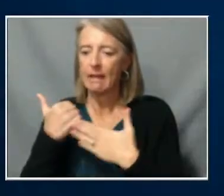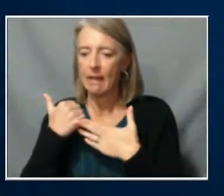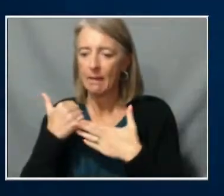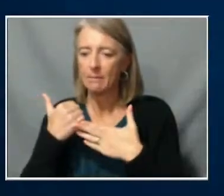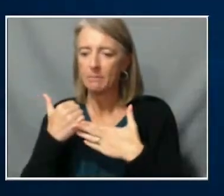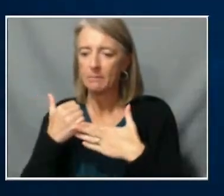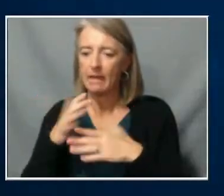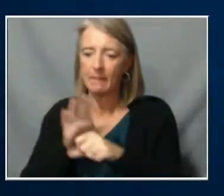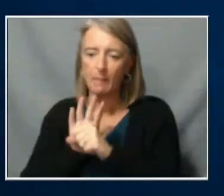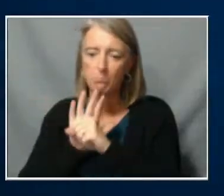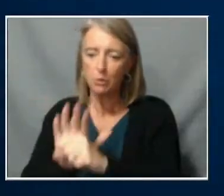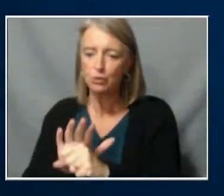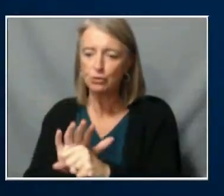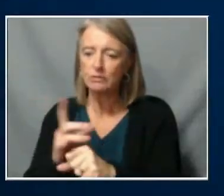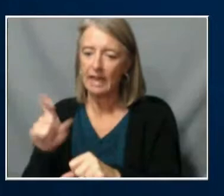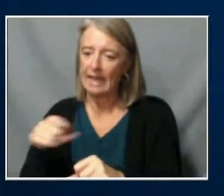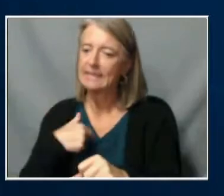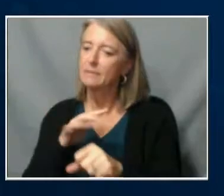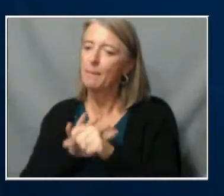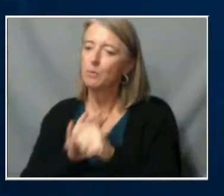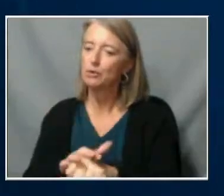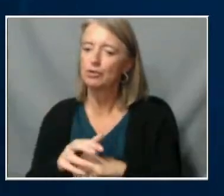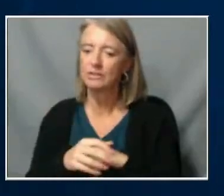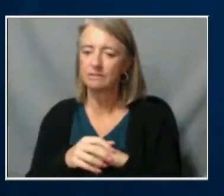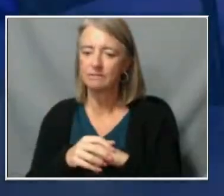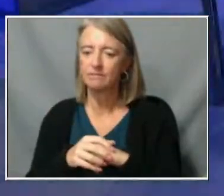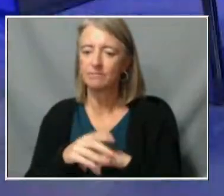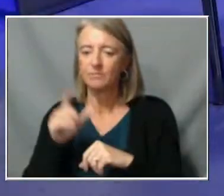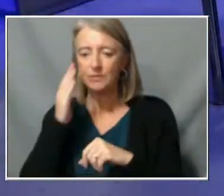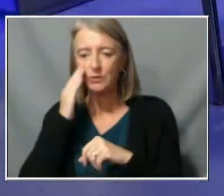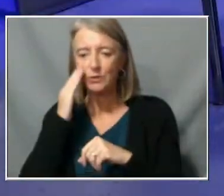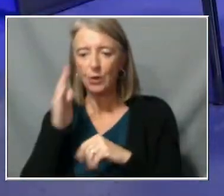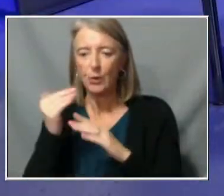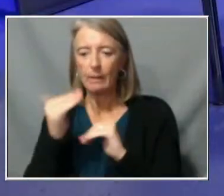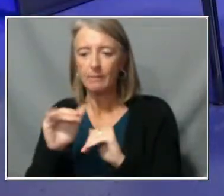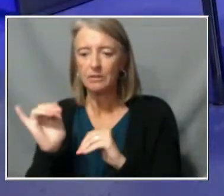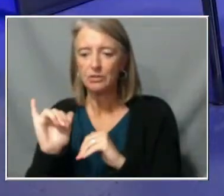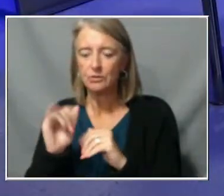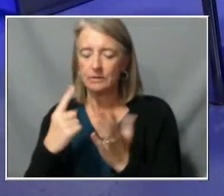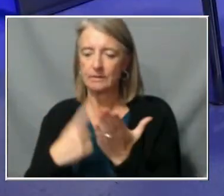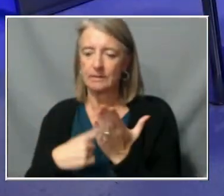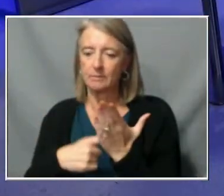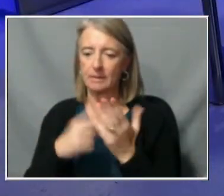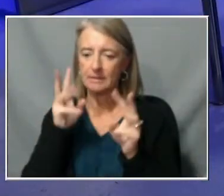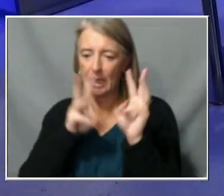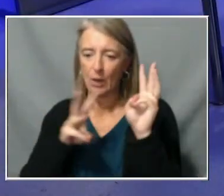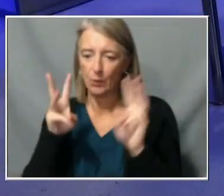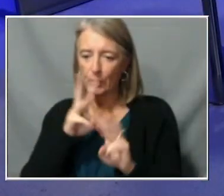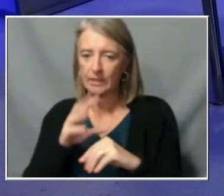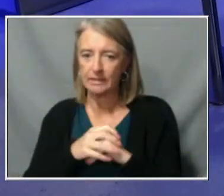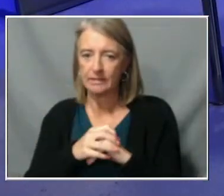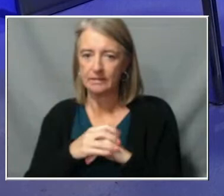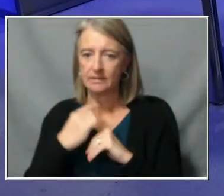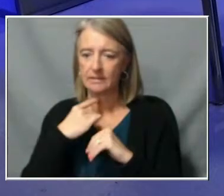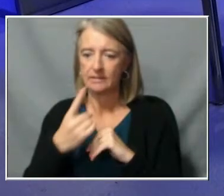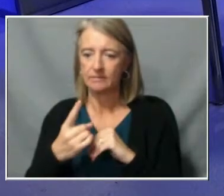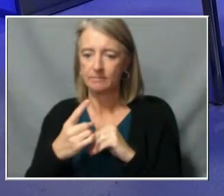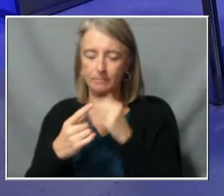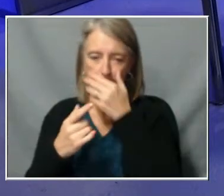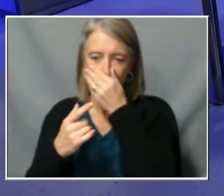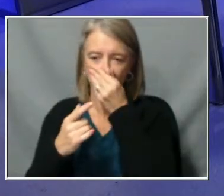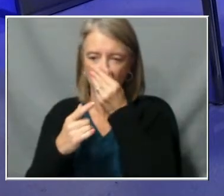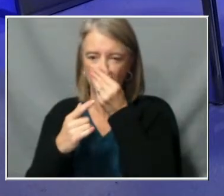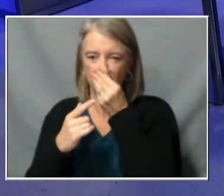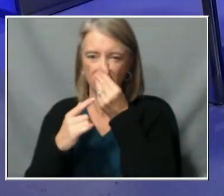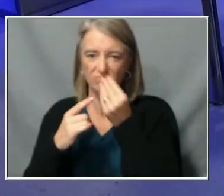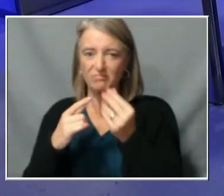you, and I need to be pushed. But you know your limits, and we're going to talk about that because sometimes I get a little worried. I tell them to have I me worry on about you, speed too. dial. I know you